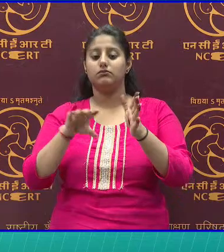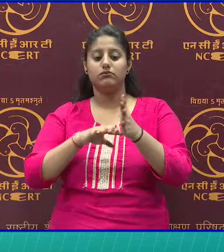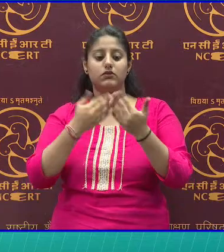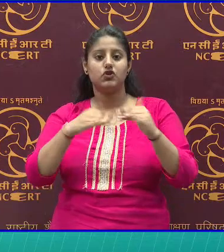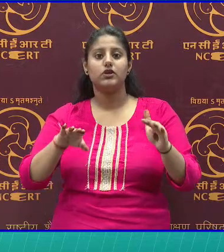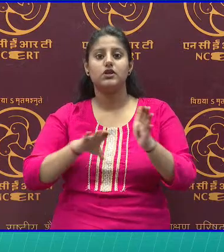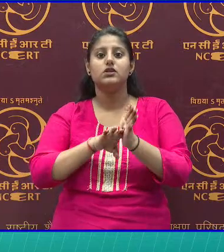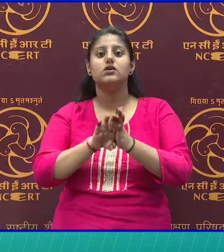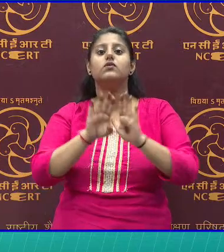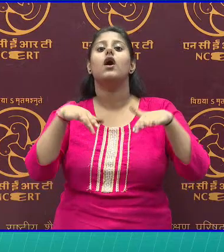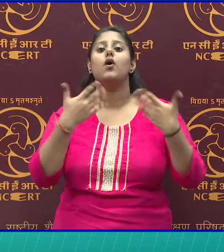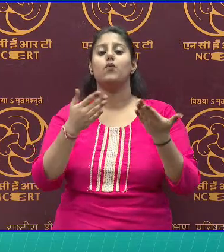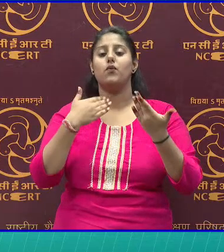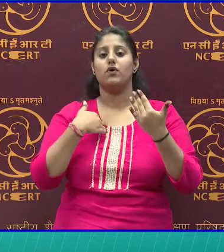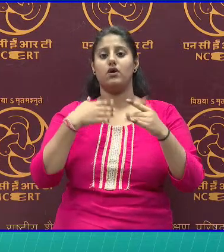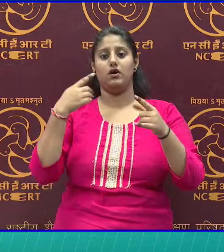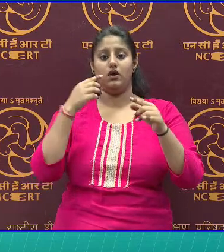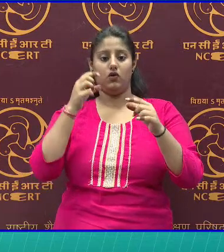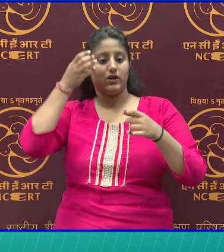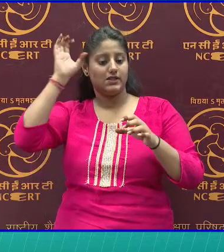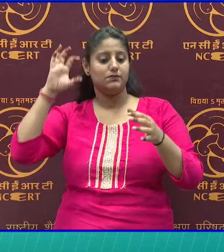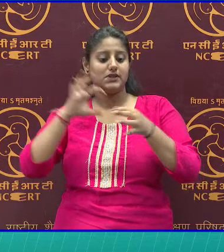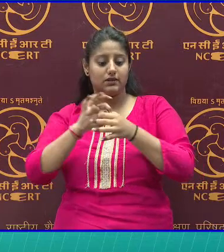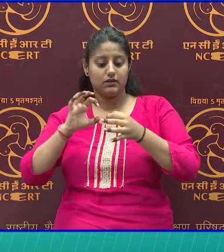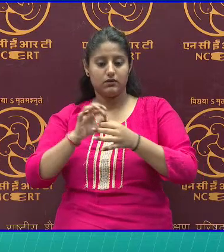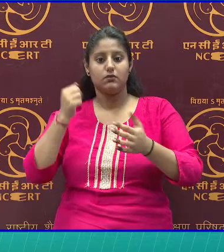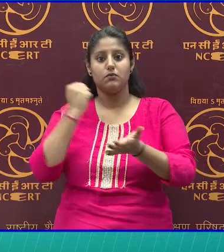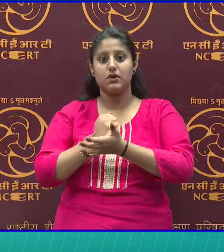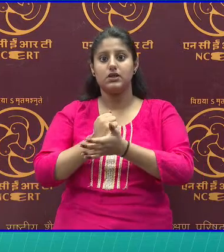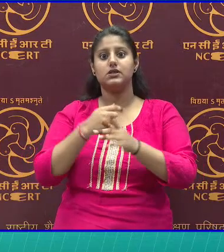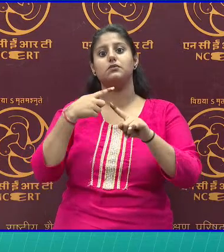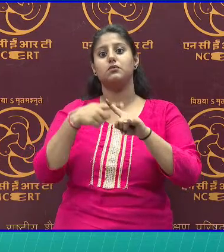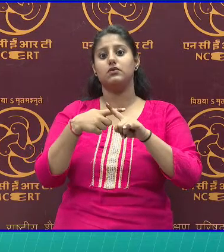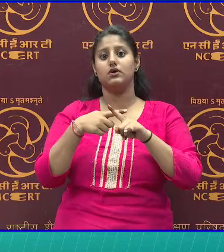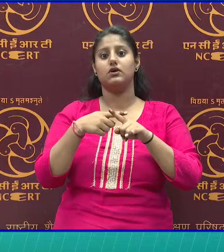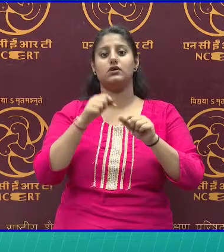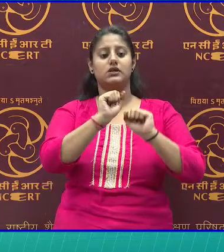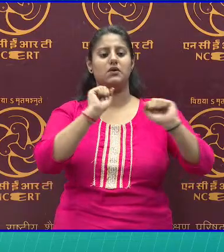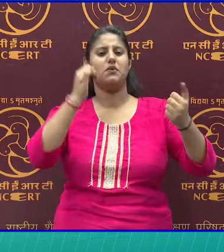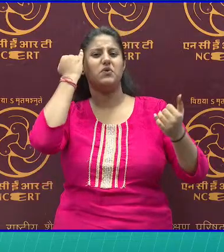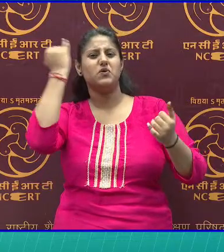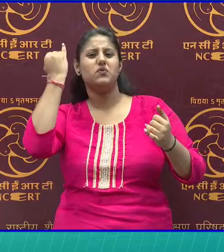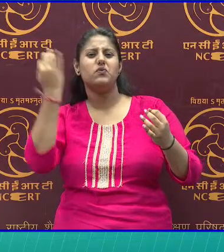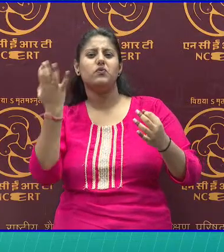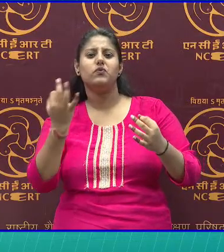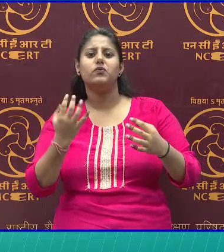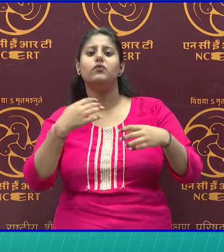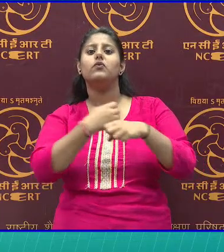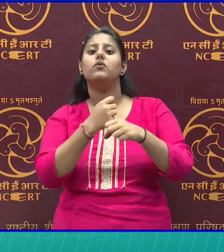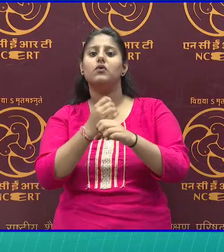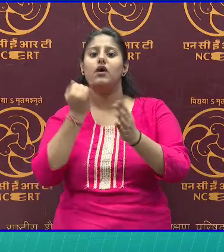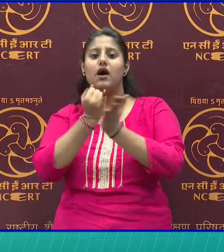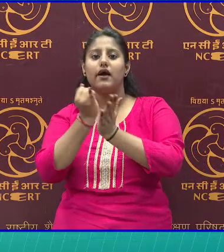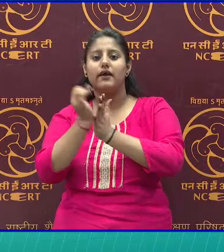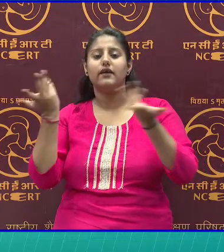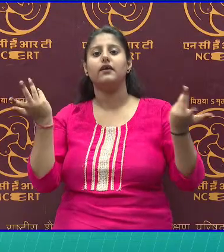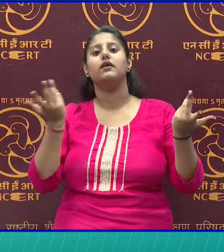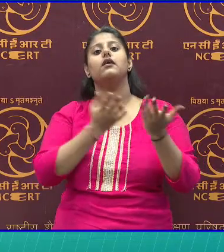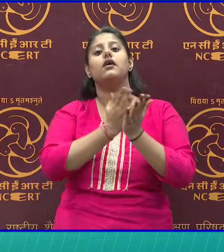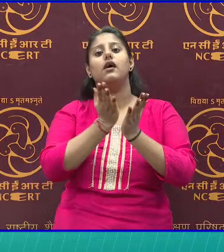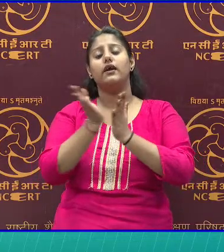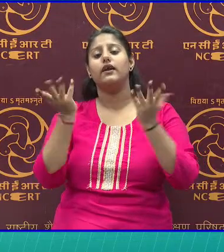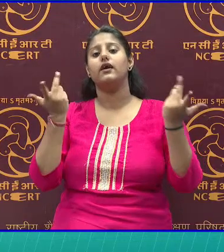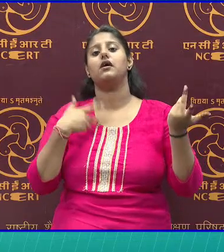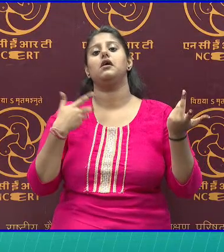They can relate to the concepts, and then they can come out with their own predictions and then hypothesizing, and they come out with their